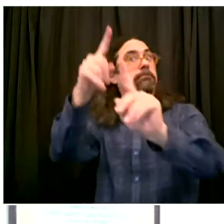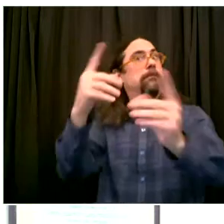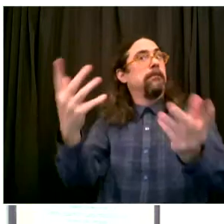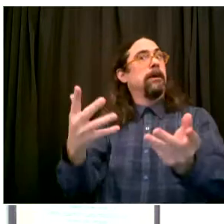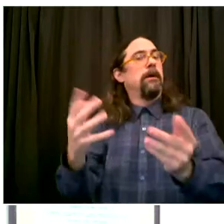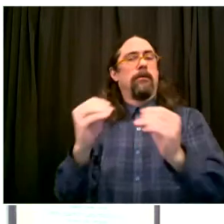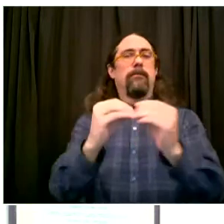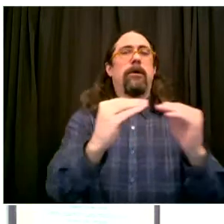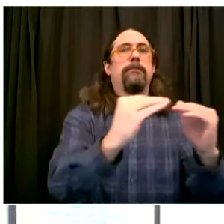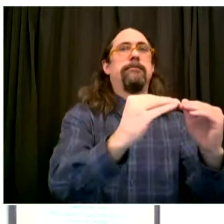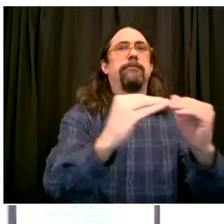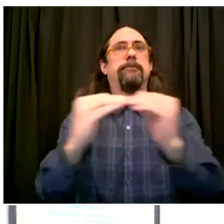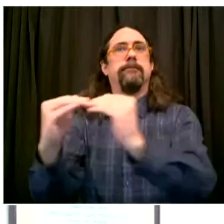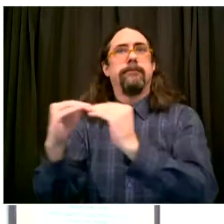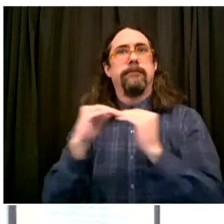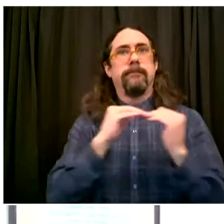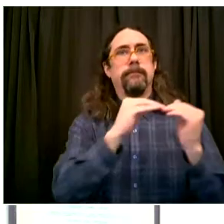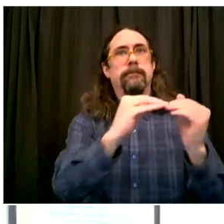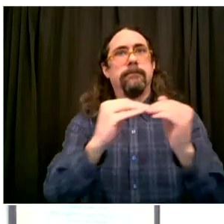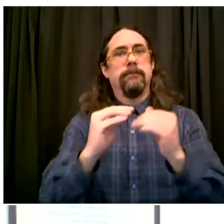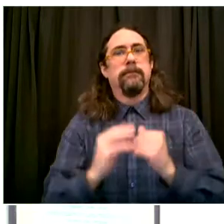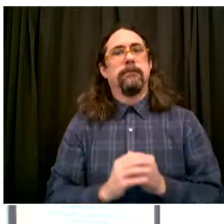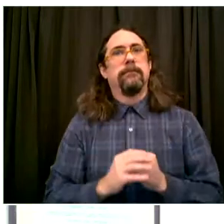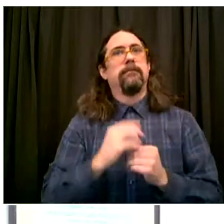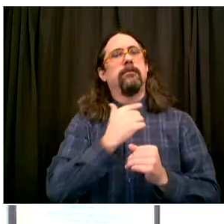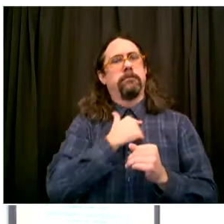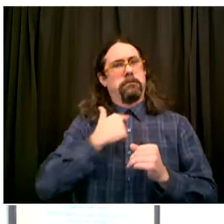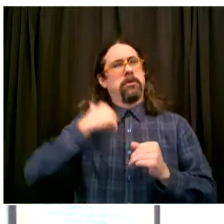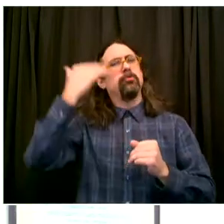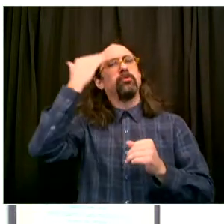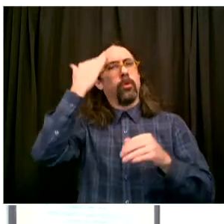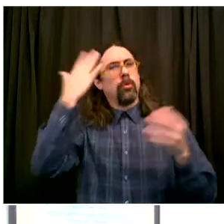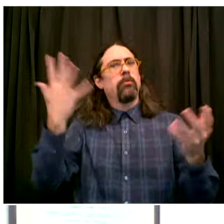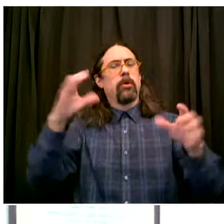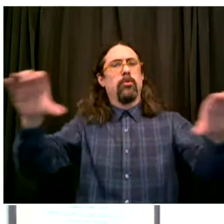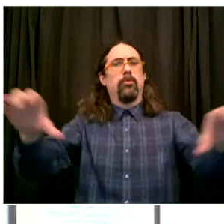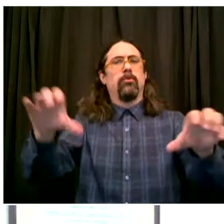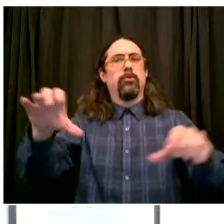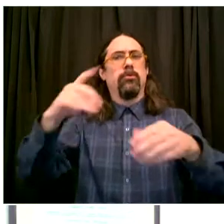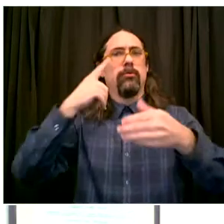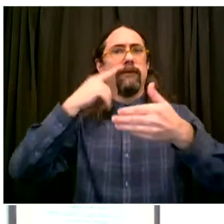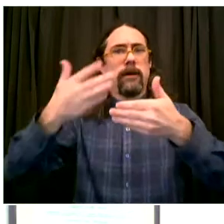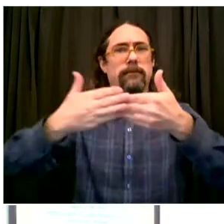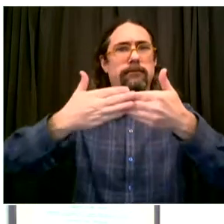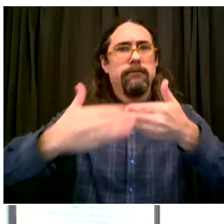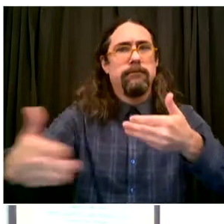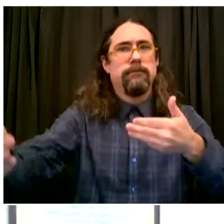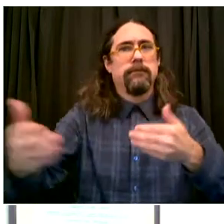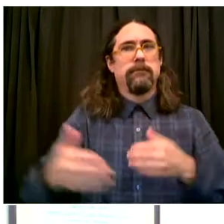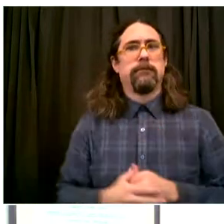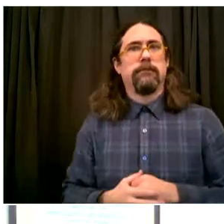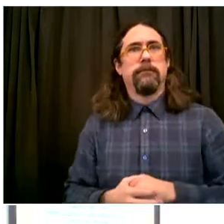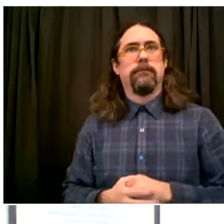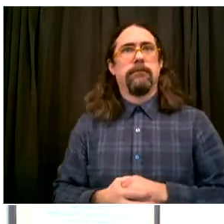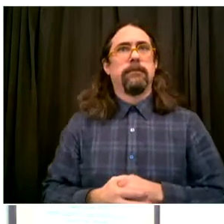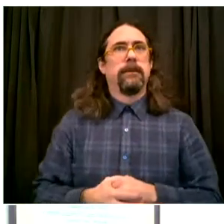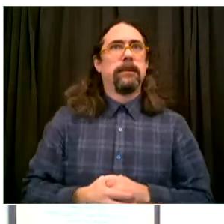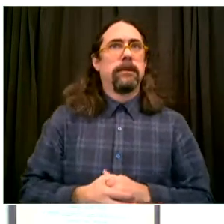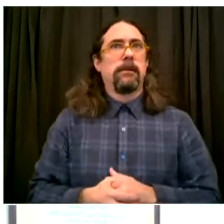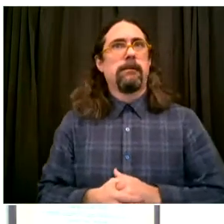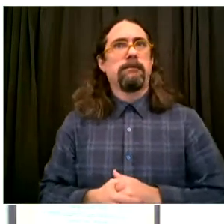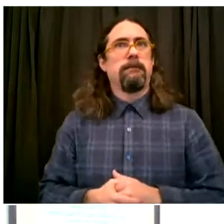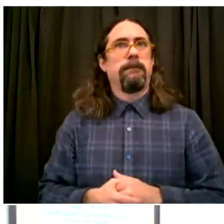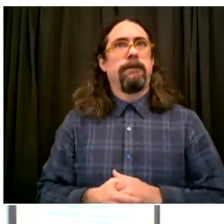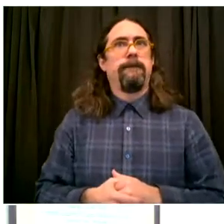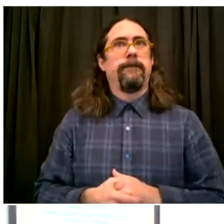today. We don't need to wait any longer to commit and recommit ourselves to that urgent imperative.